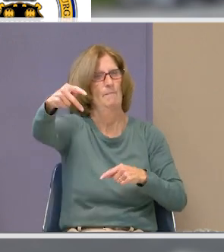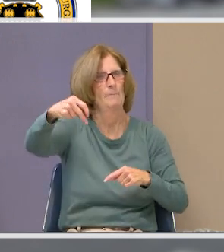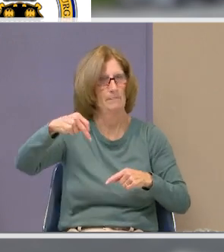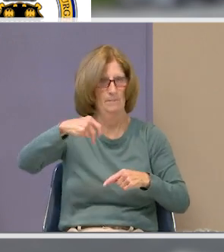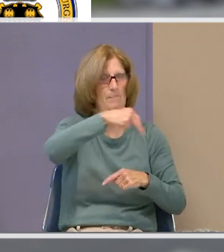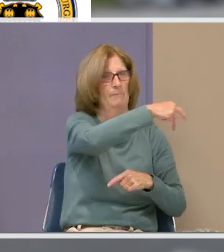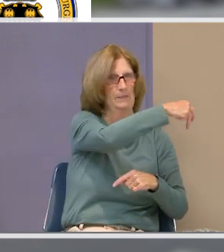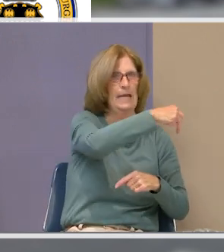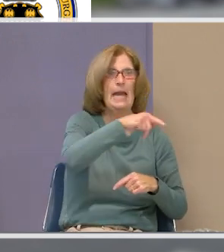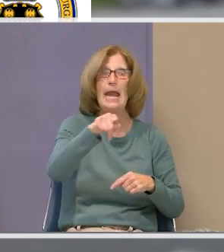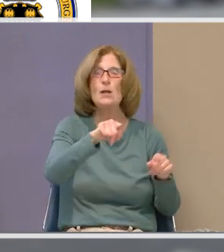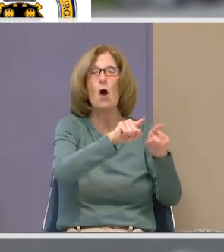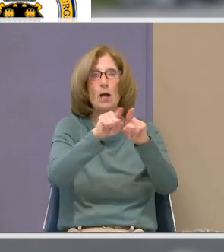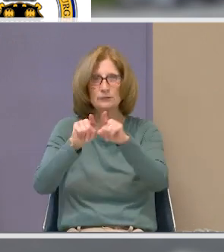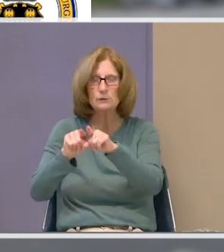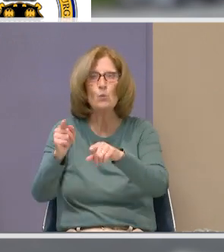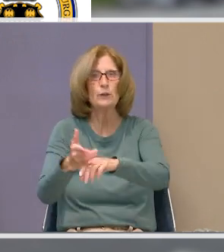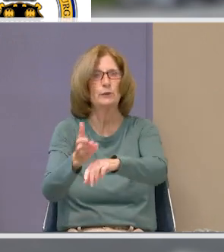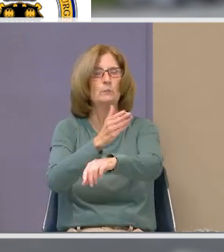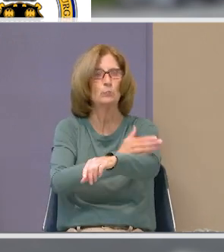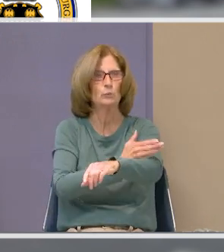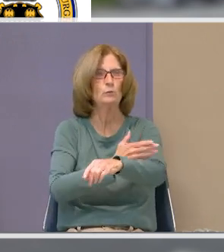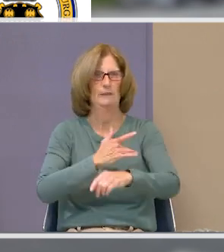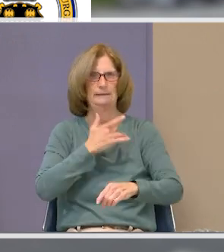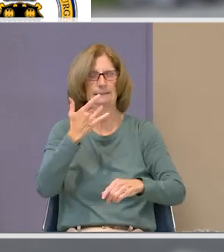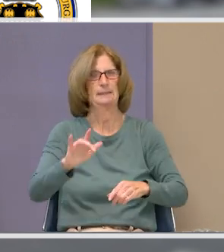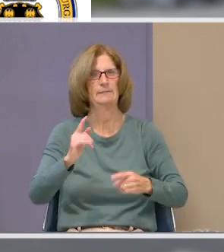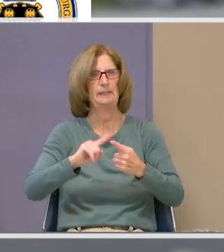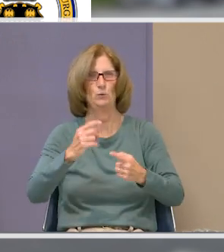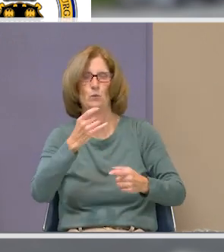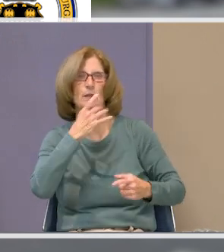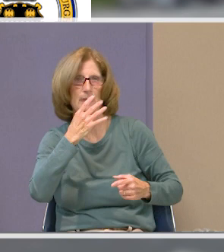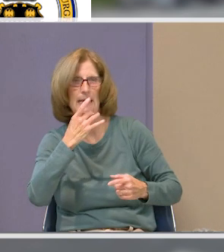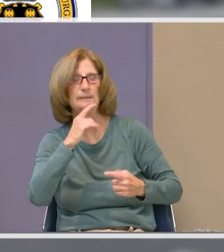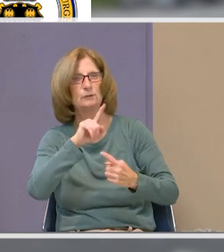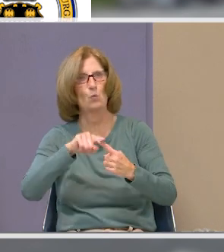for all approaches to improve the traffic flow.